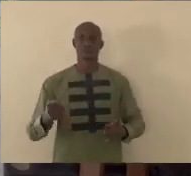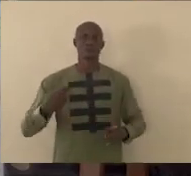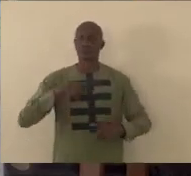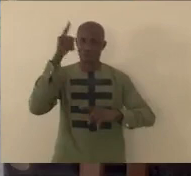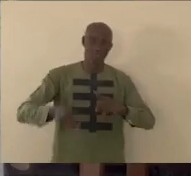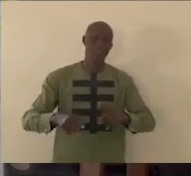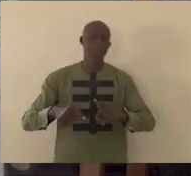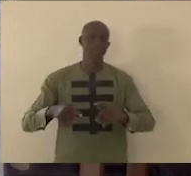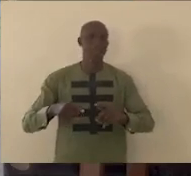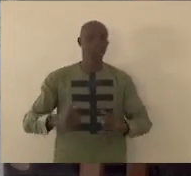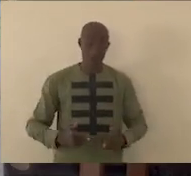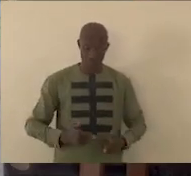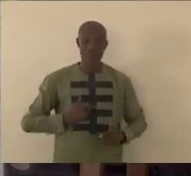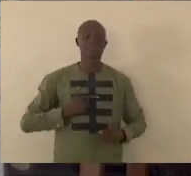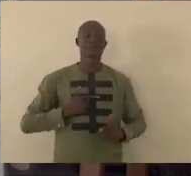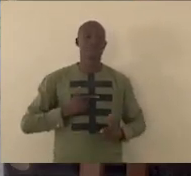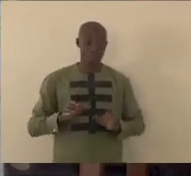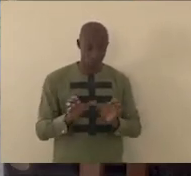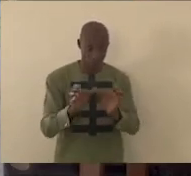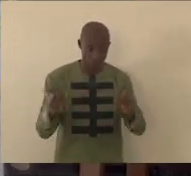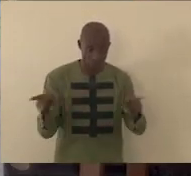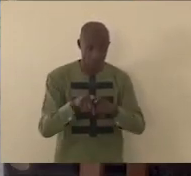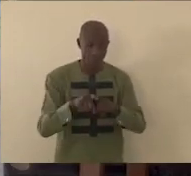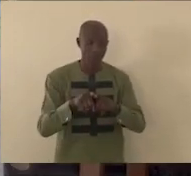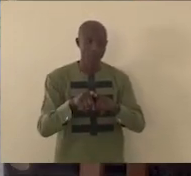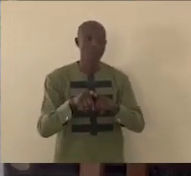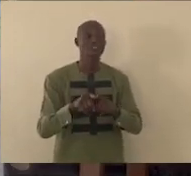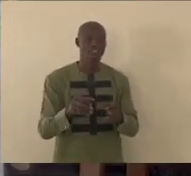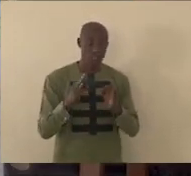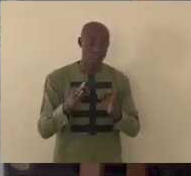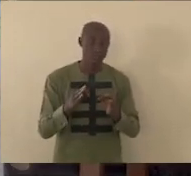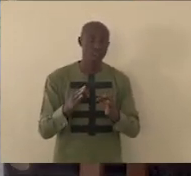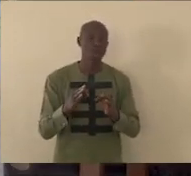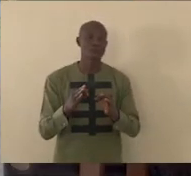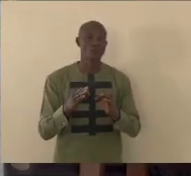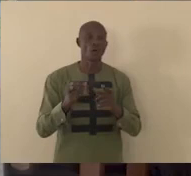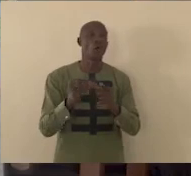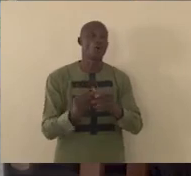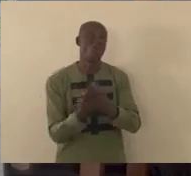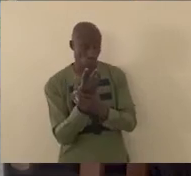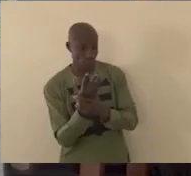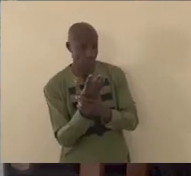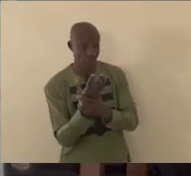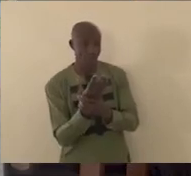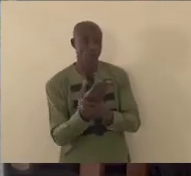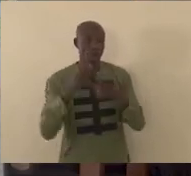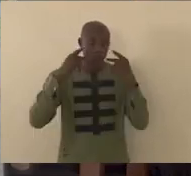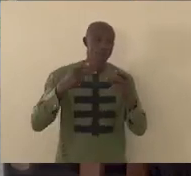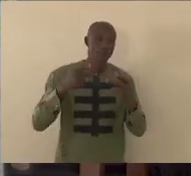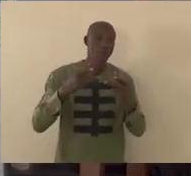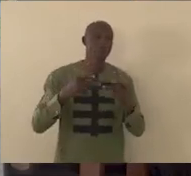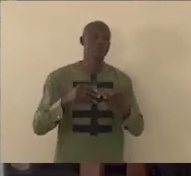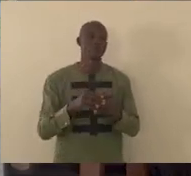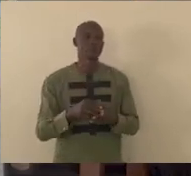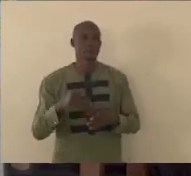But we cannot survive for much longer as a corporate entity, let alone prosper in unity and peace, or take our